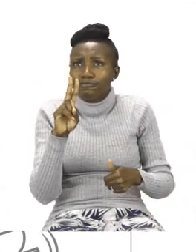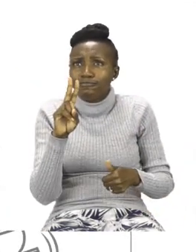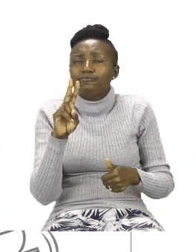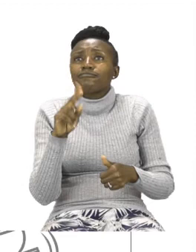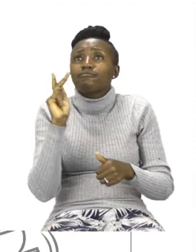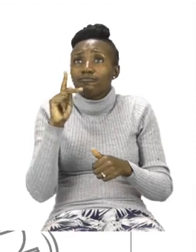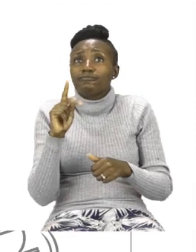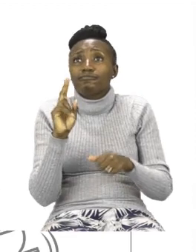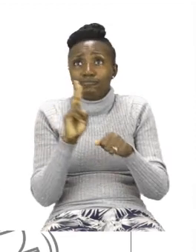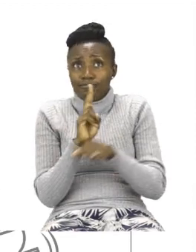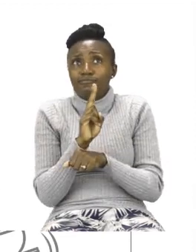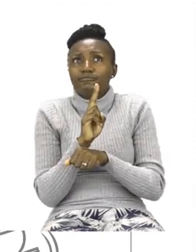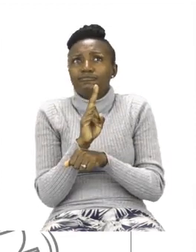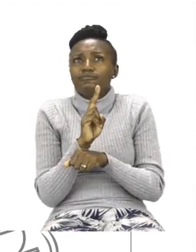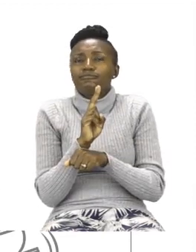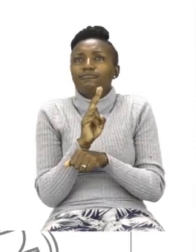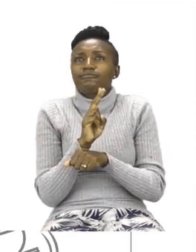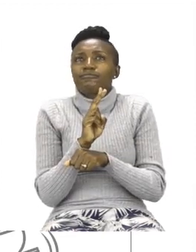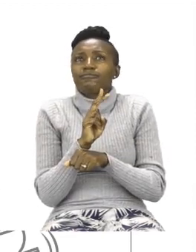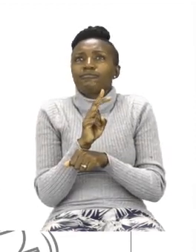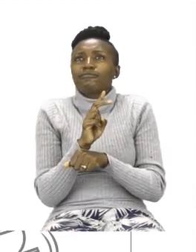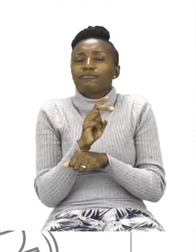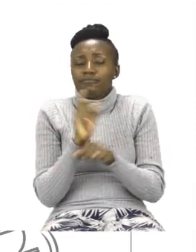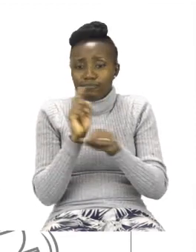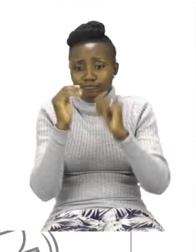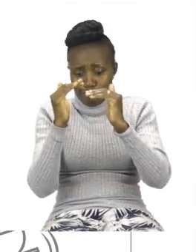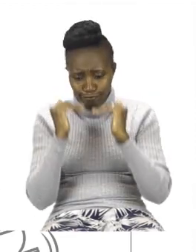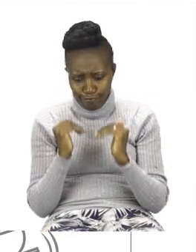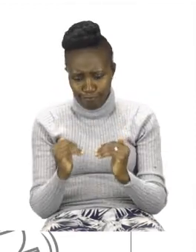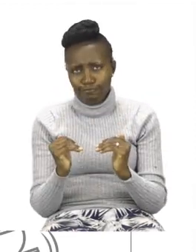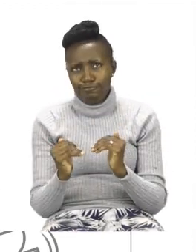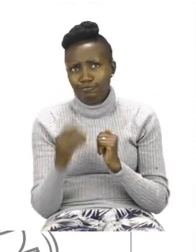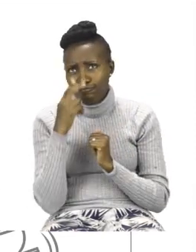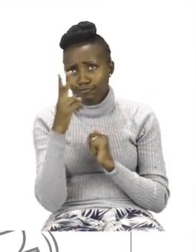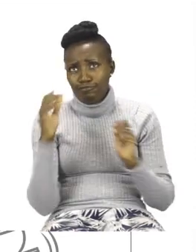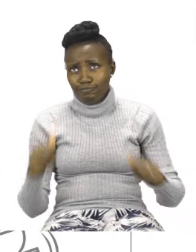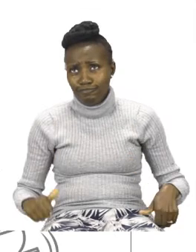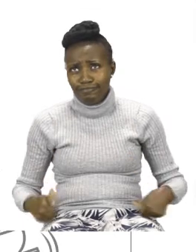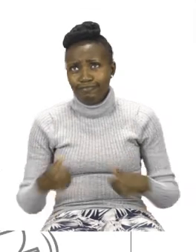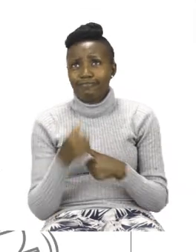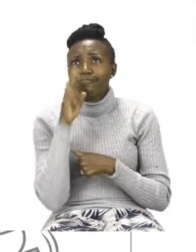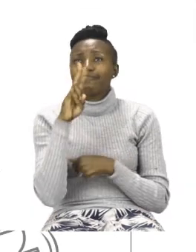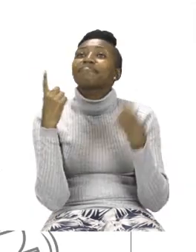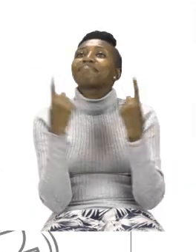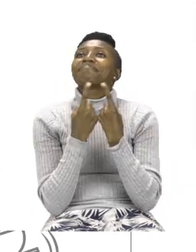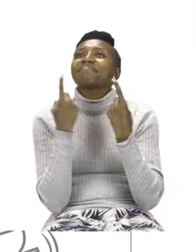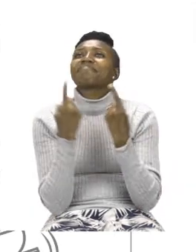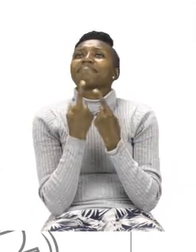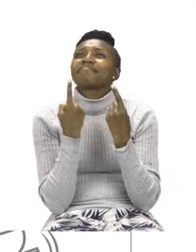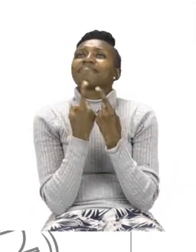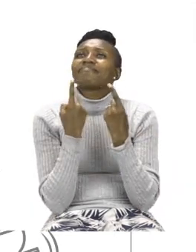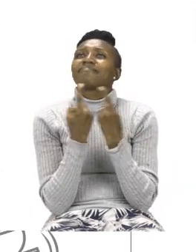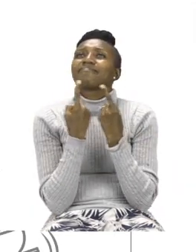well. Let's talk about the one that is at the bottom, where you can see two boys playing. Now this